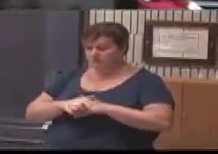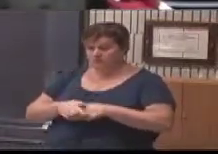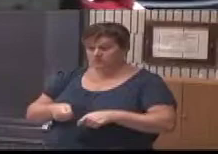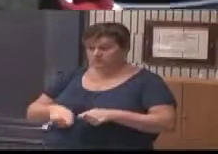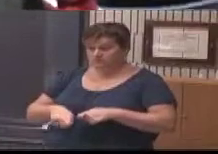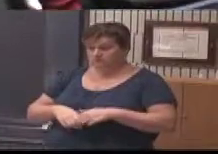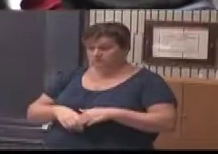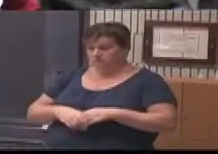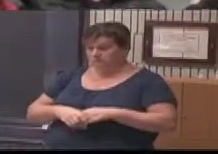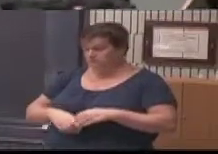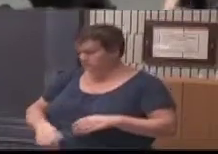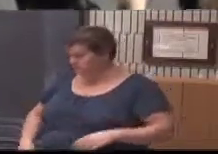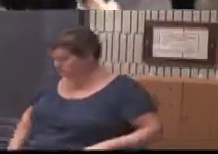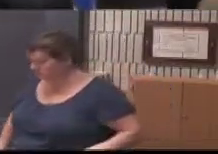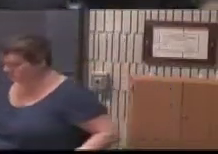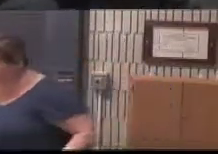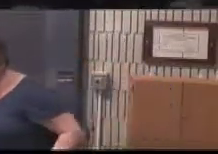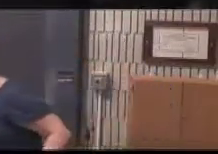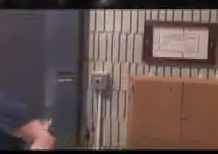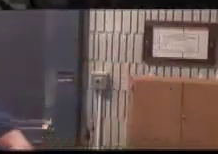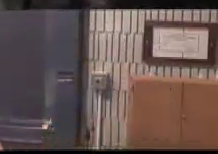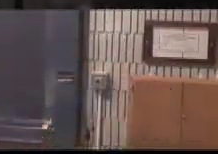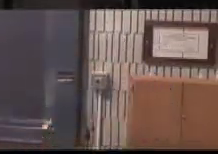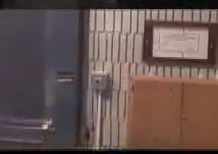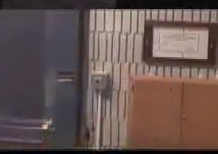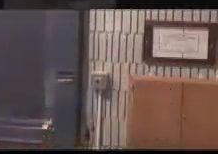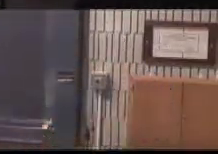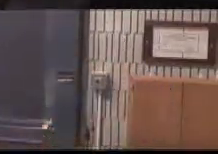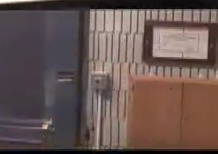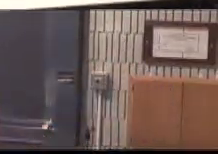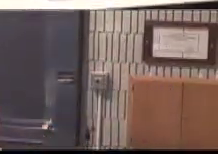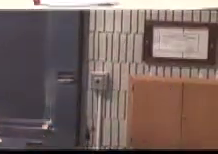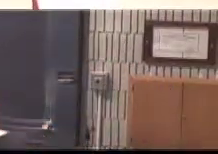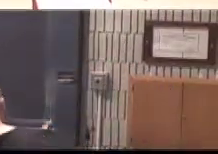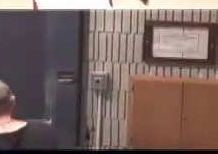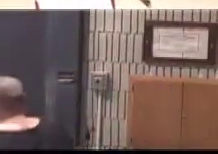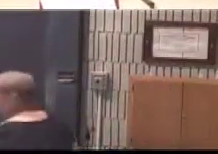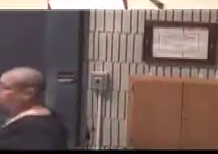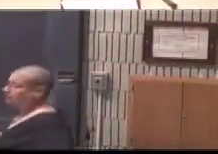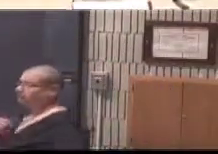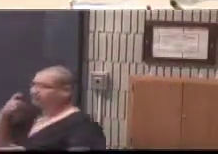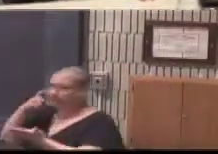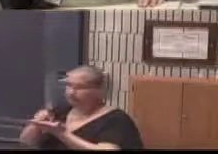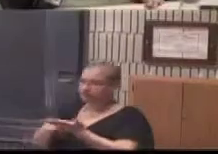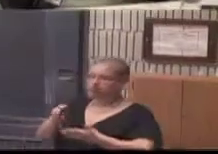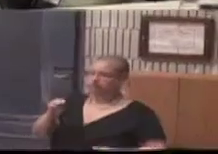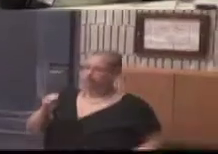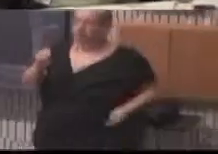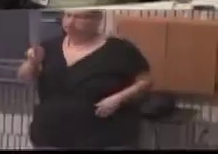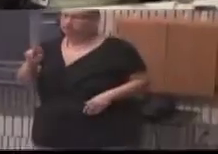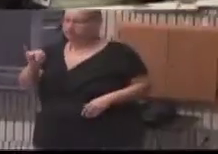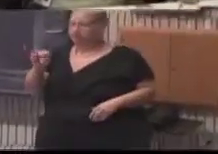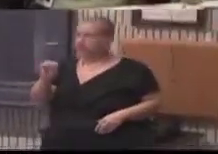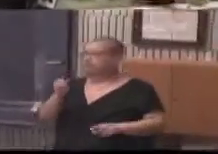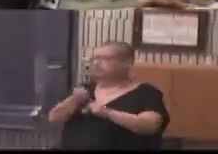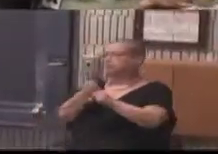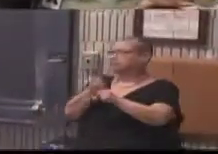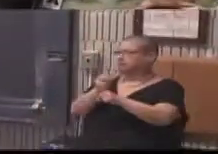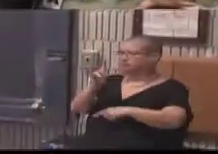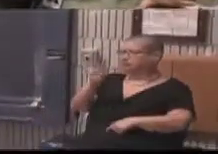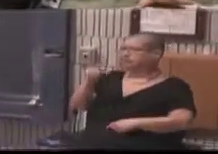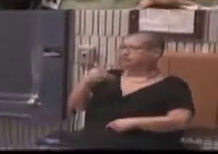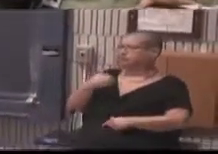I just want to say what I see differently from the book is that just to point out, Maury was someone who enjoyed financial security